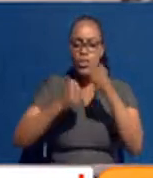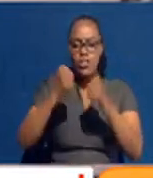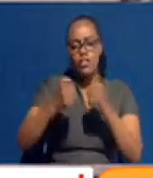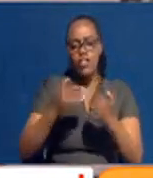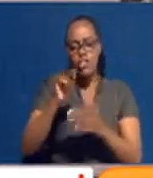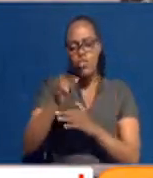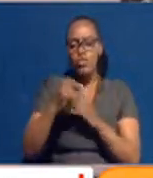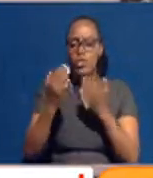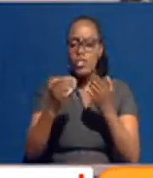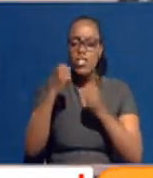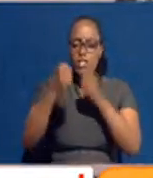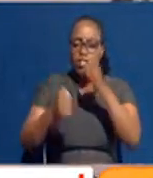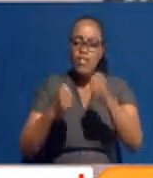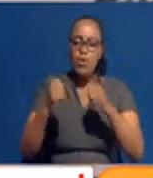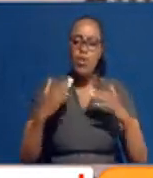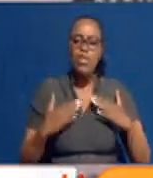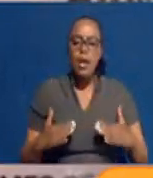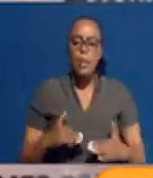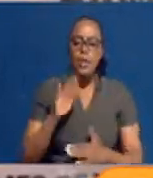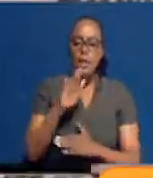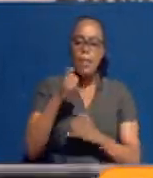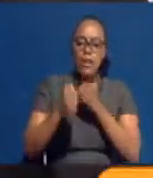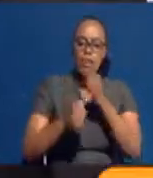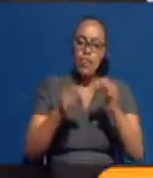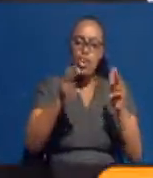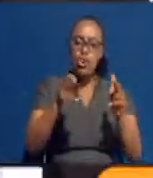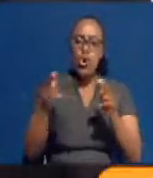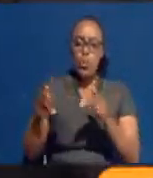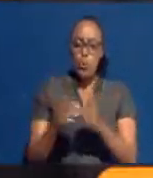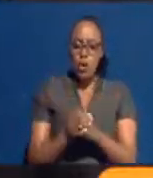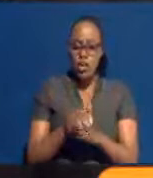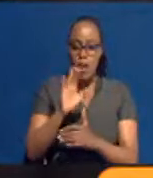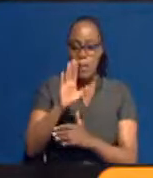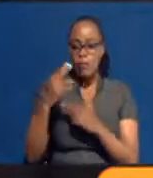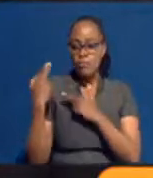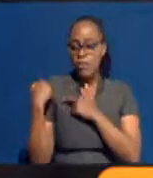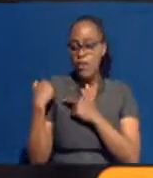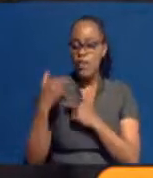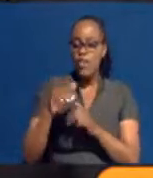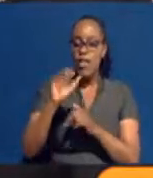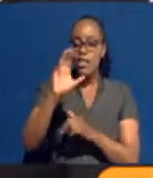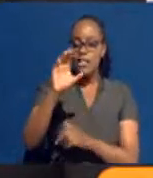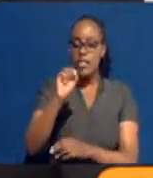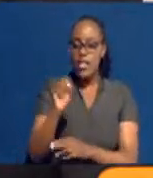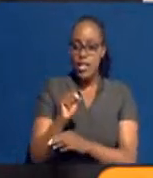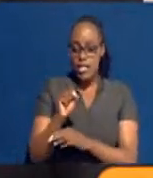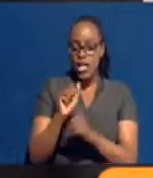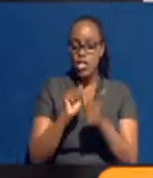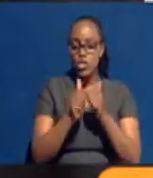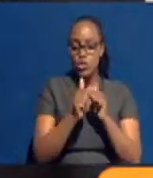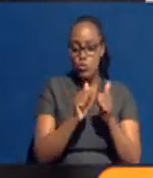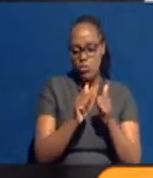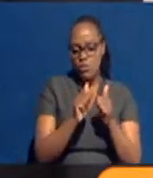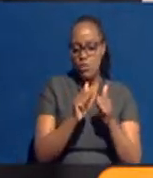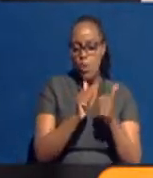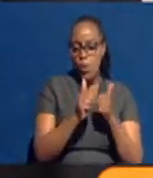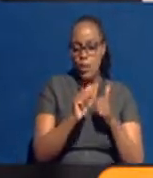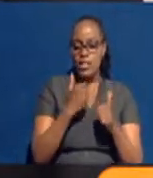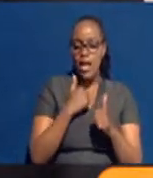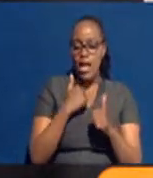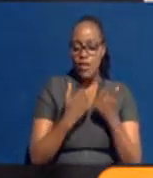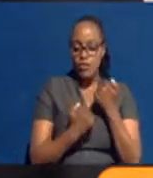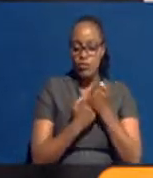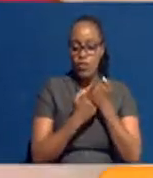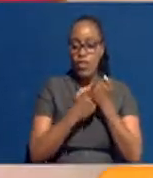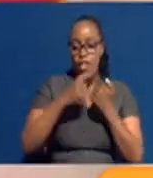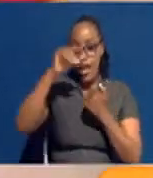tu una mwili yako. Run natural. On his part, Sports Cabinet Secretary Ababu Namwamba, who reiterated the